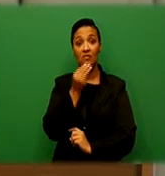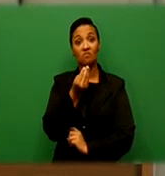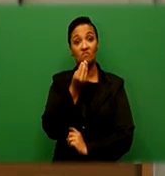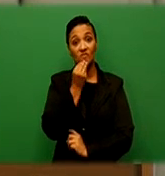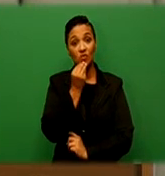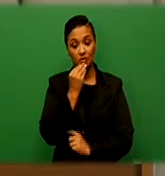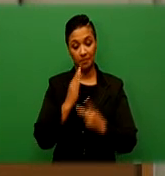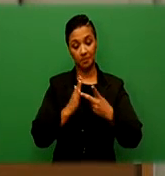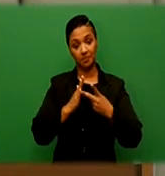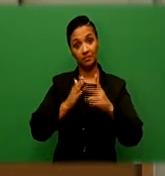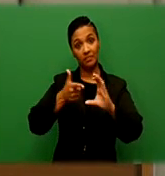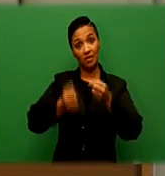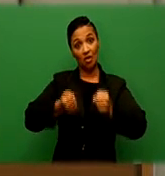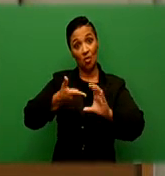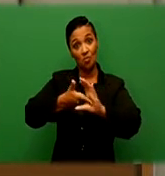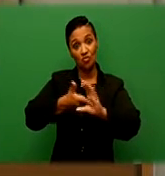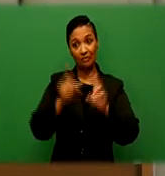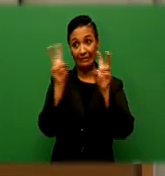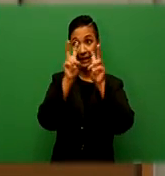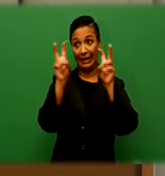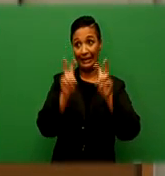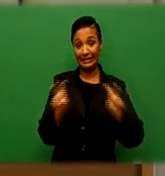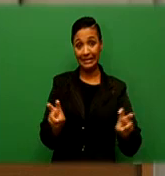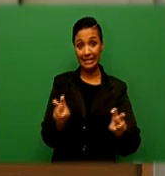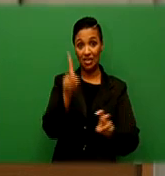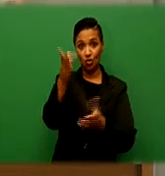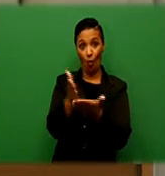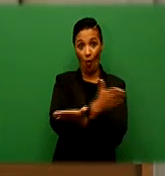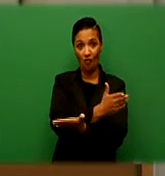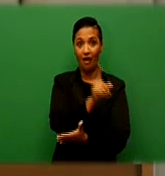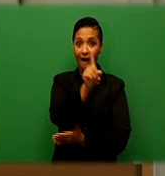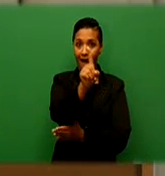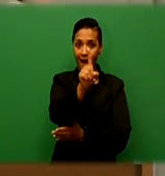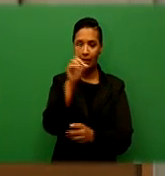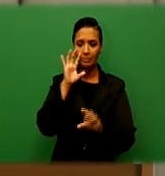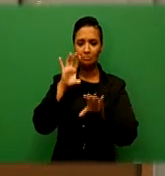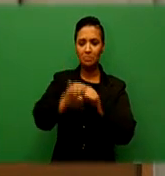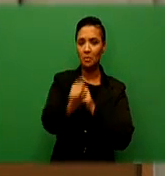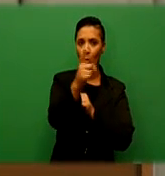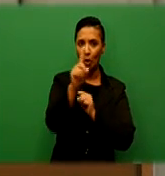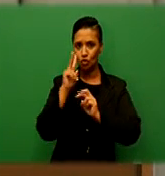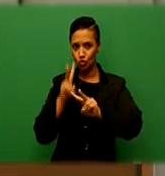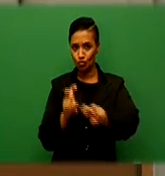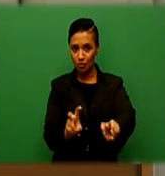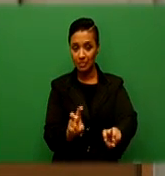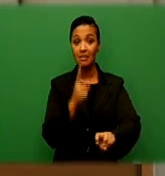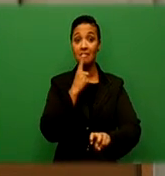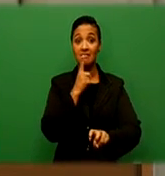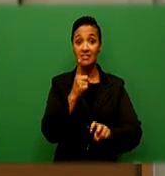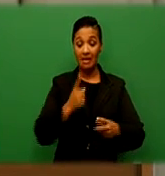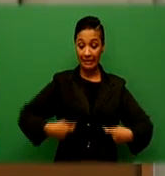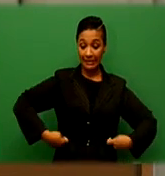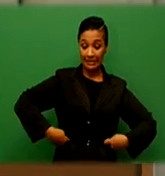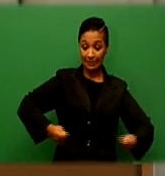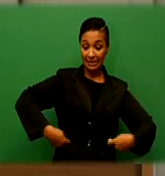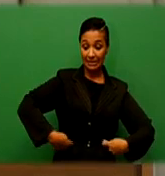of that. Statistics show us that the poor spend the bulk of their income